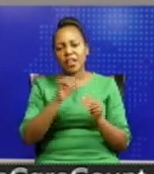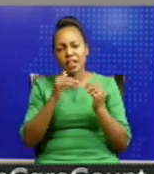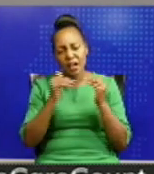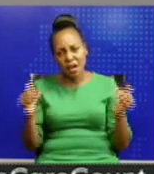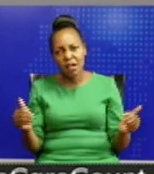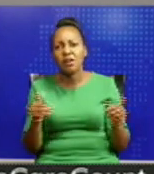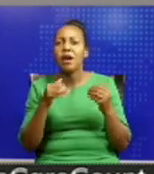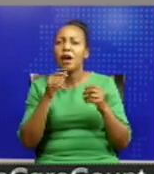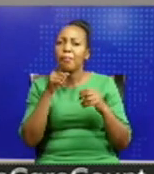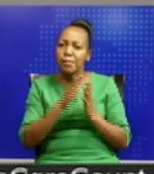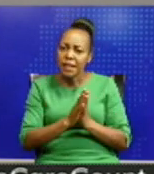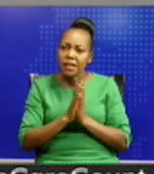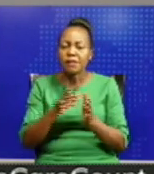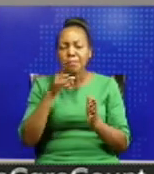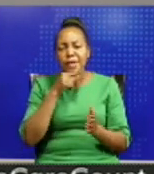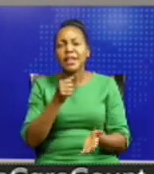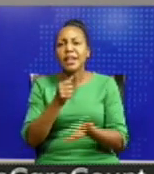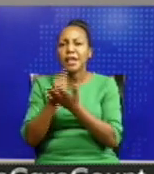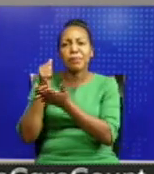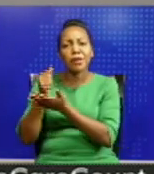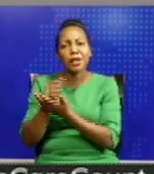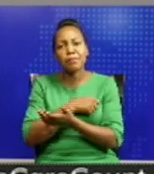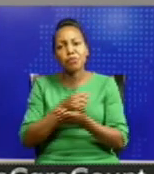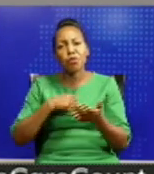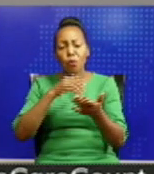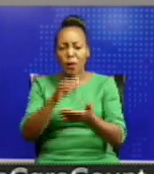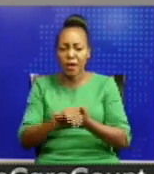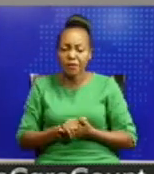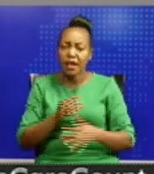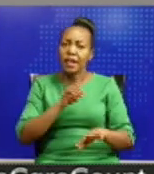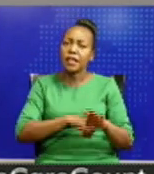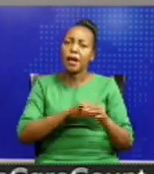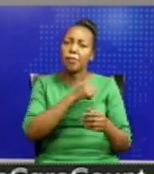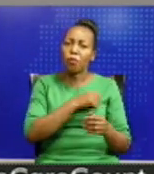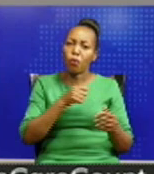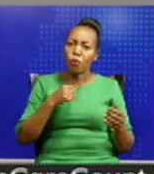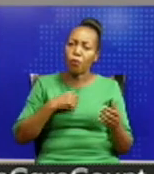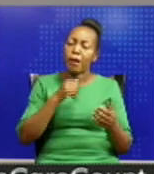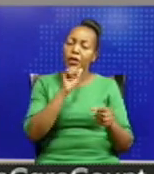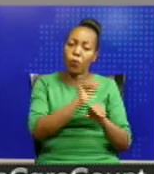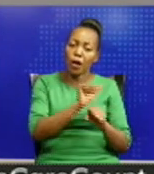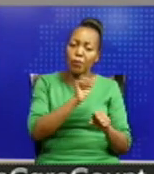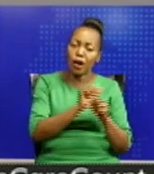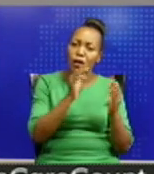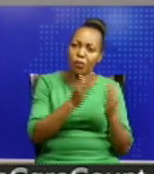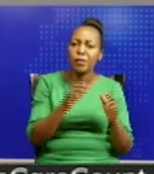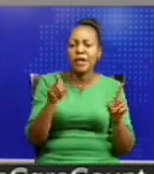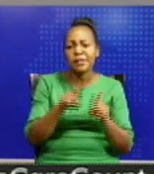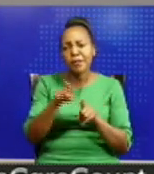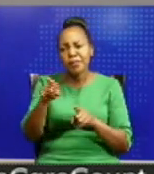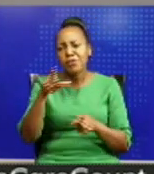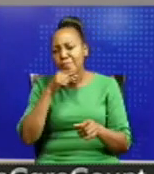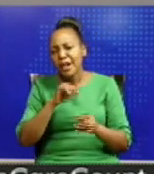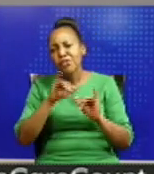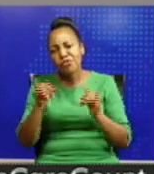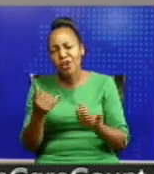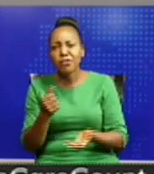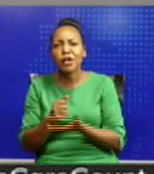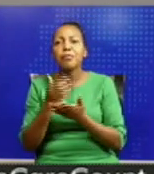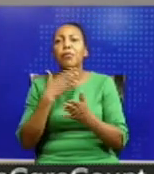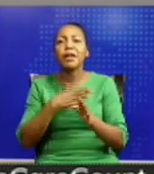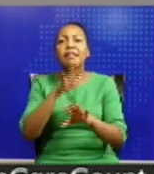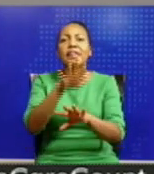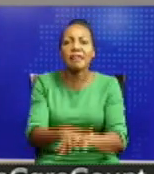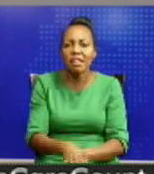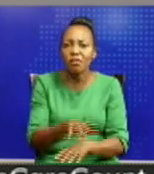your wife when it comes to chores at home. 50-50. Do something as she also does the most, not because you want them to be stepping on your heads or